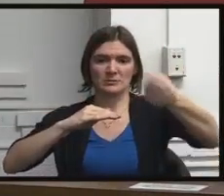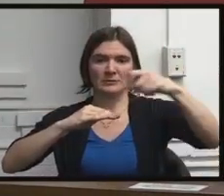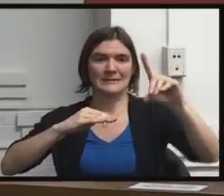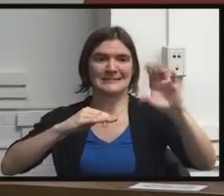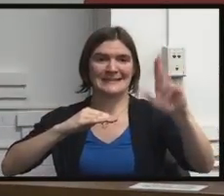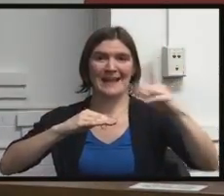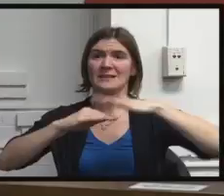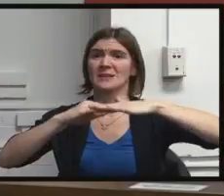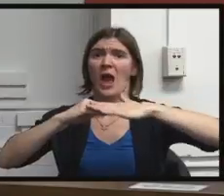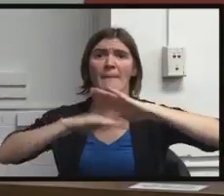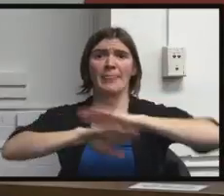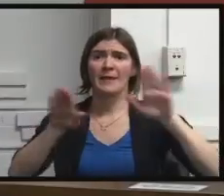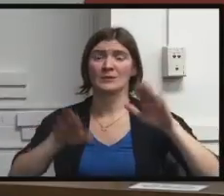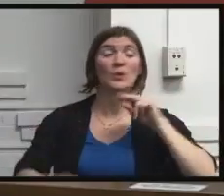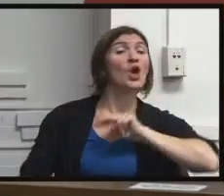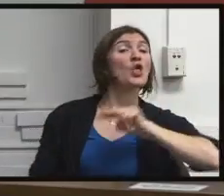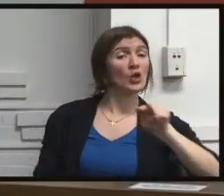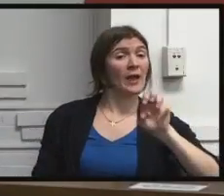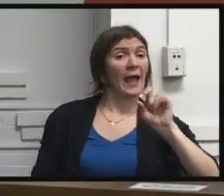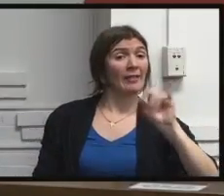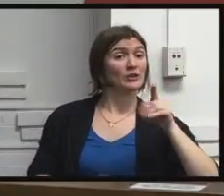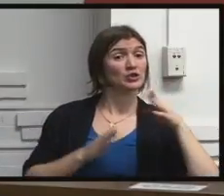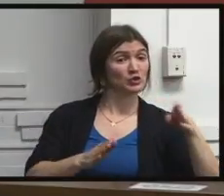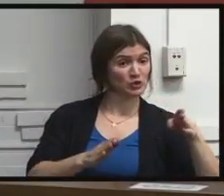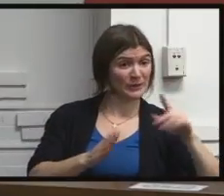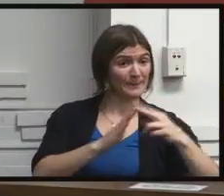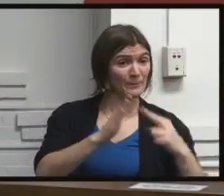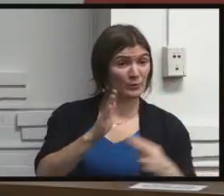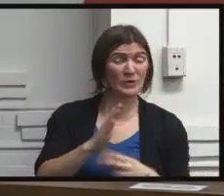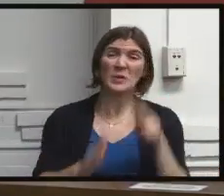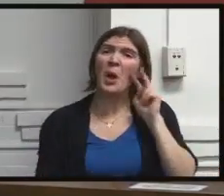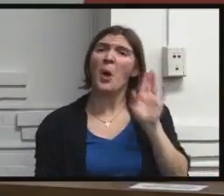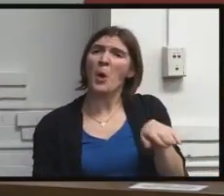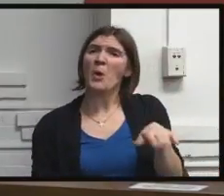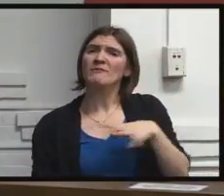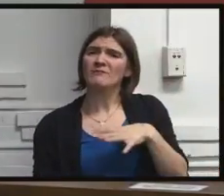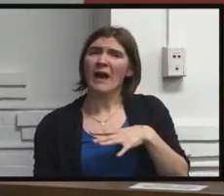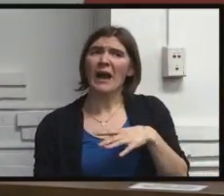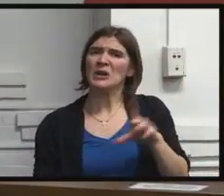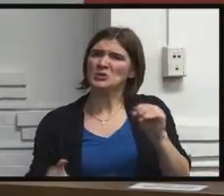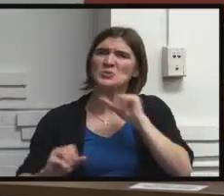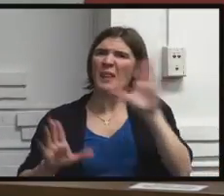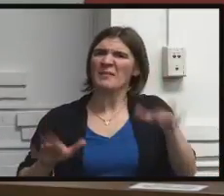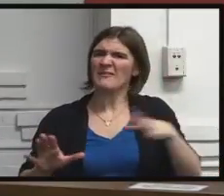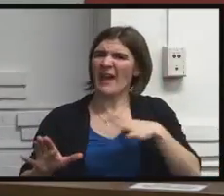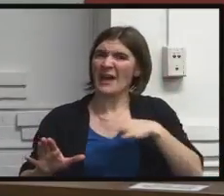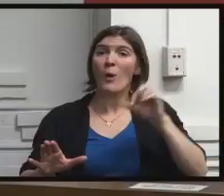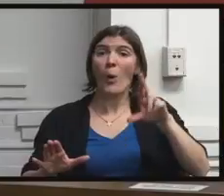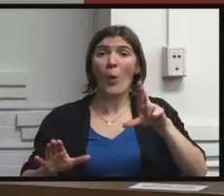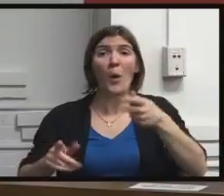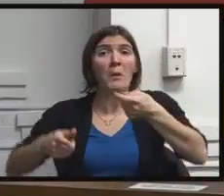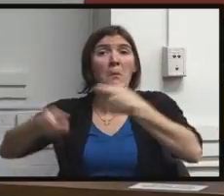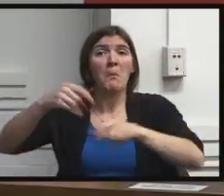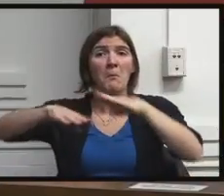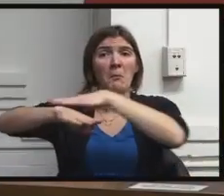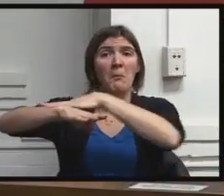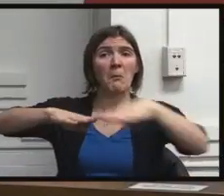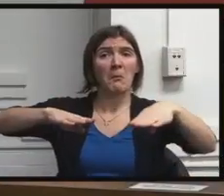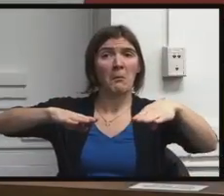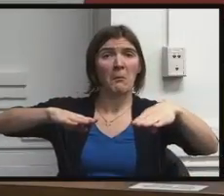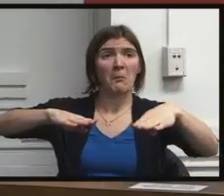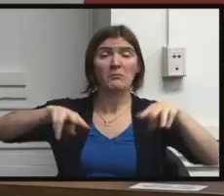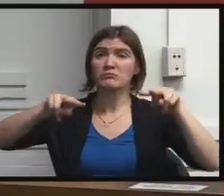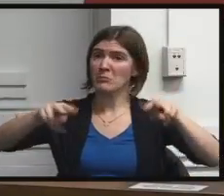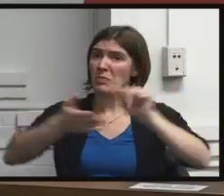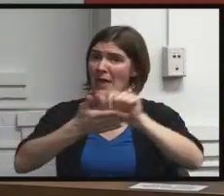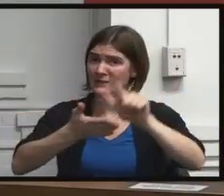we looked at the Elliott Street Bridge, and we looked at it only from the alternative of no action, so do nothing, or do a deck replacement. And that's all we